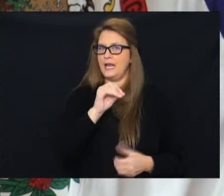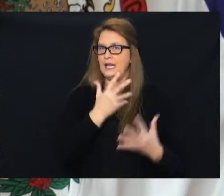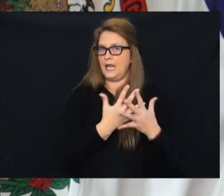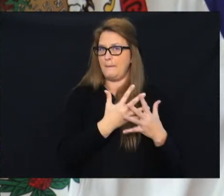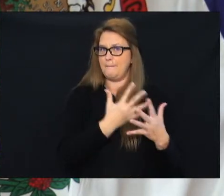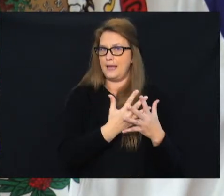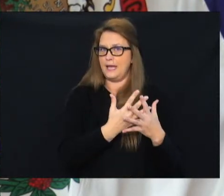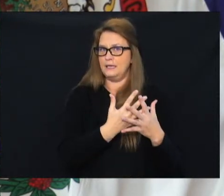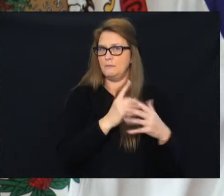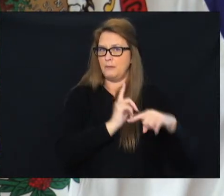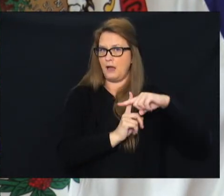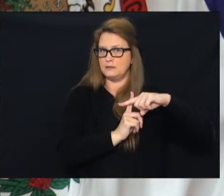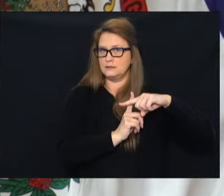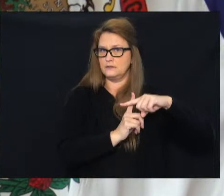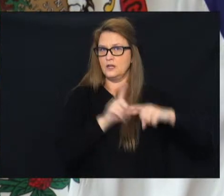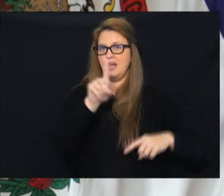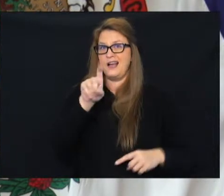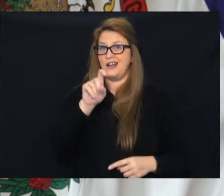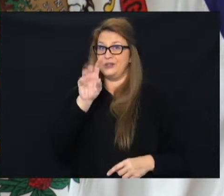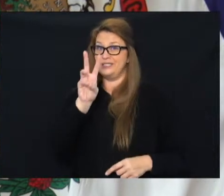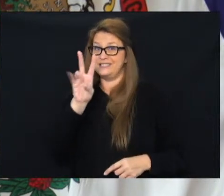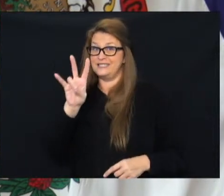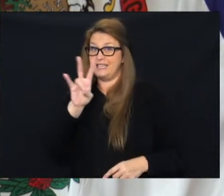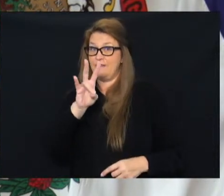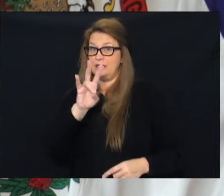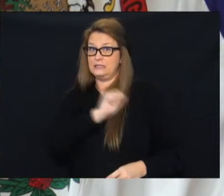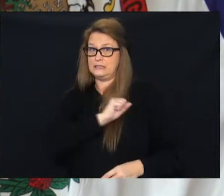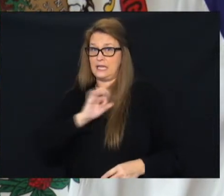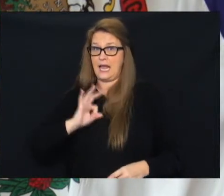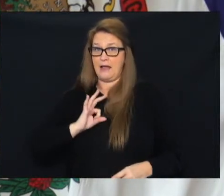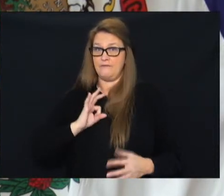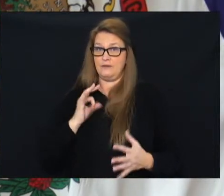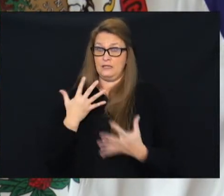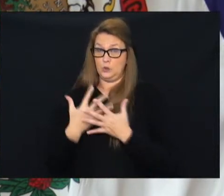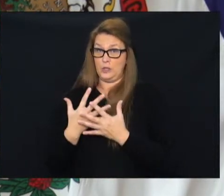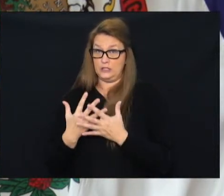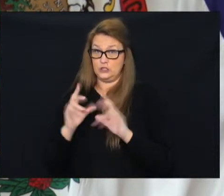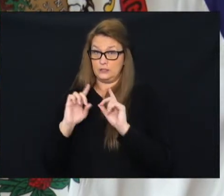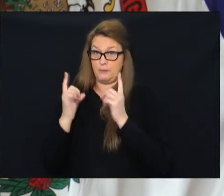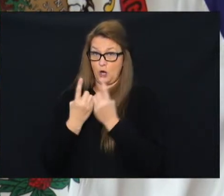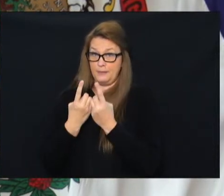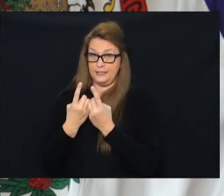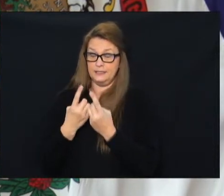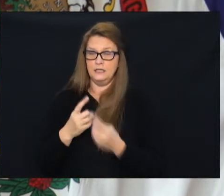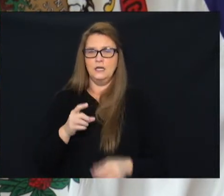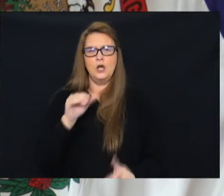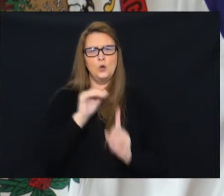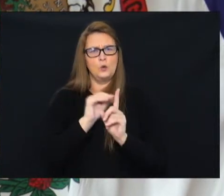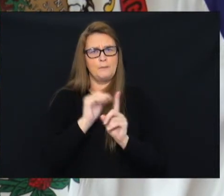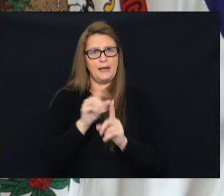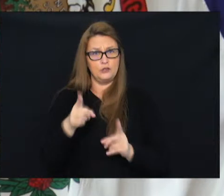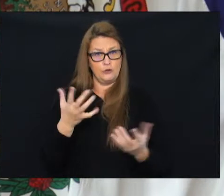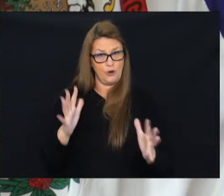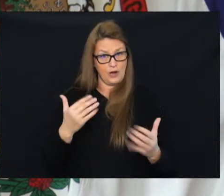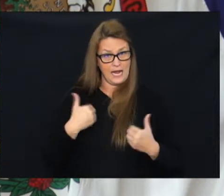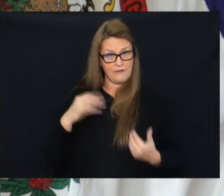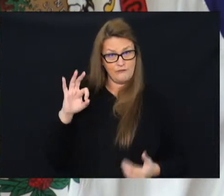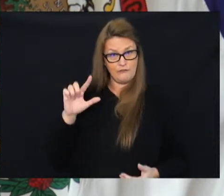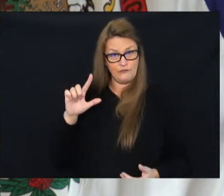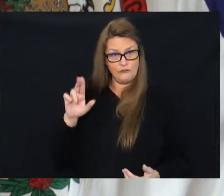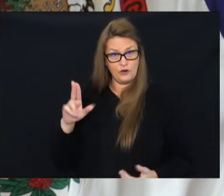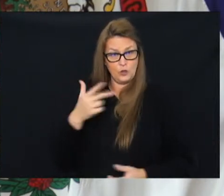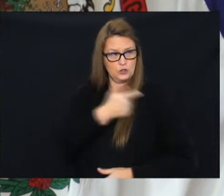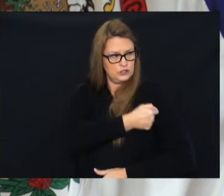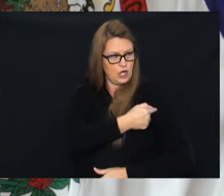and 167 staff cases in corrections. I want to remind you to get your flu shots. You can do that at the same